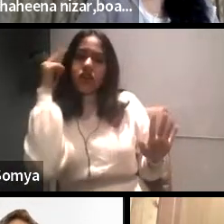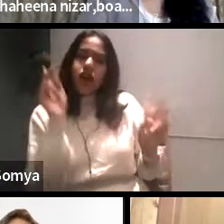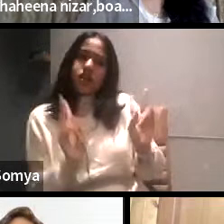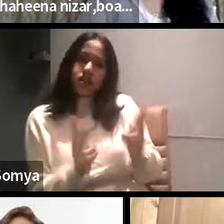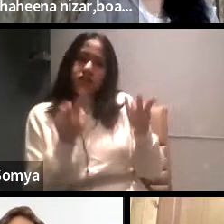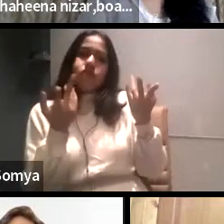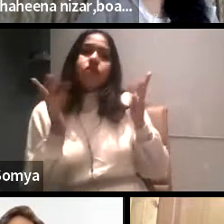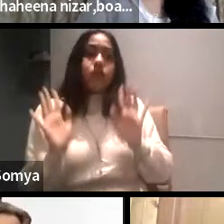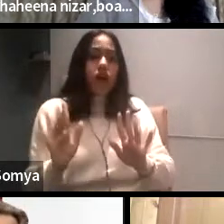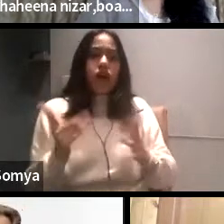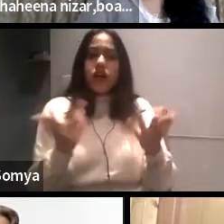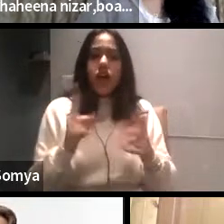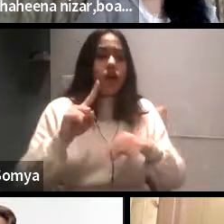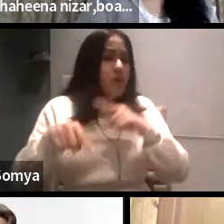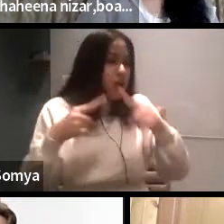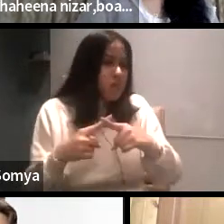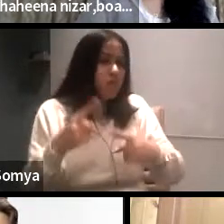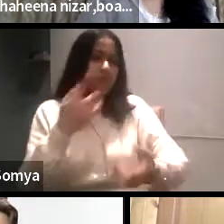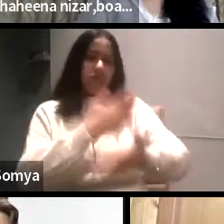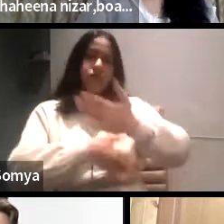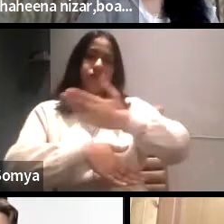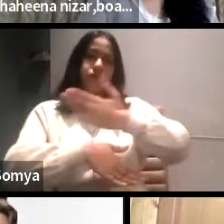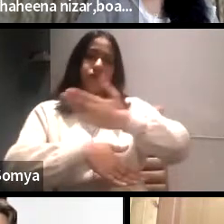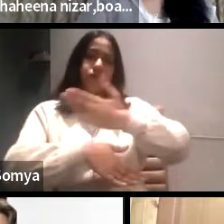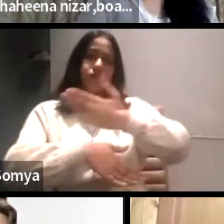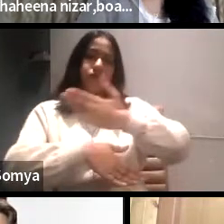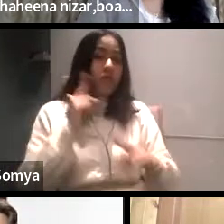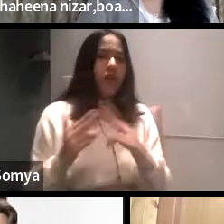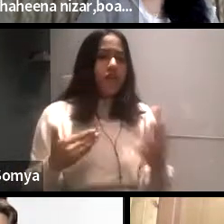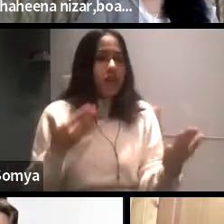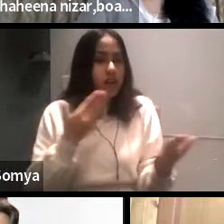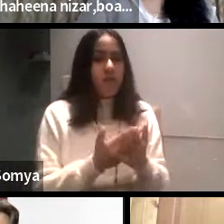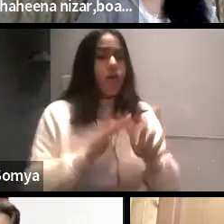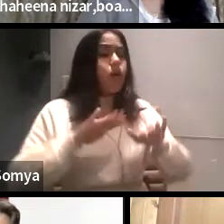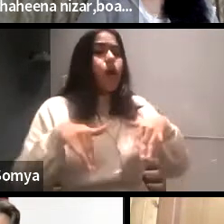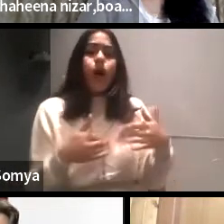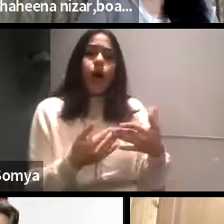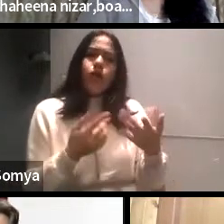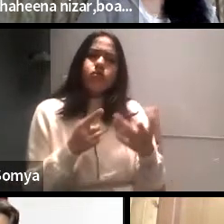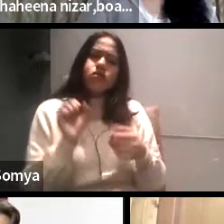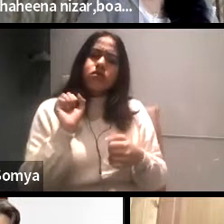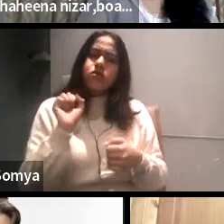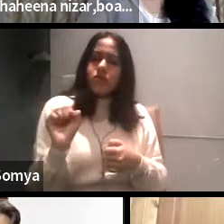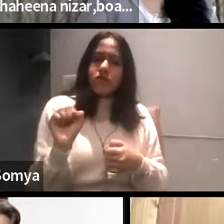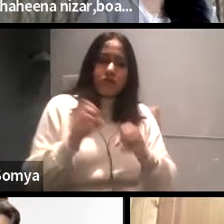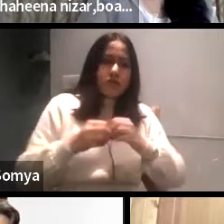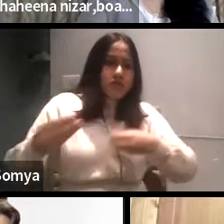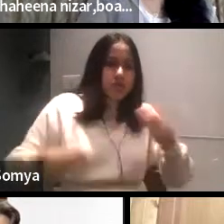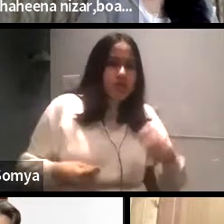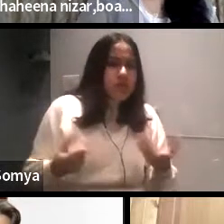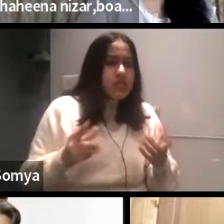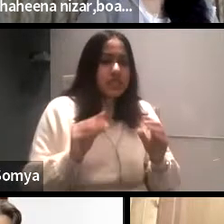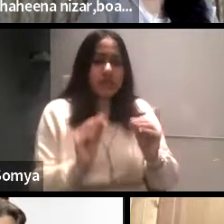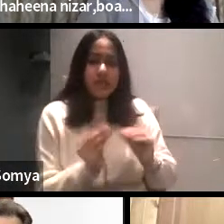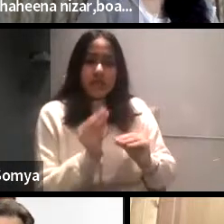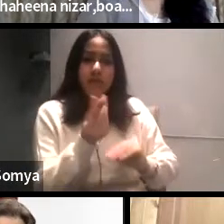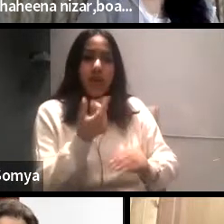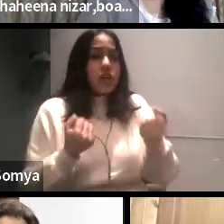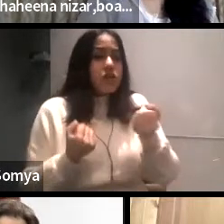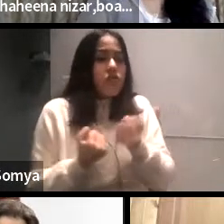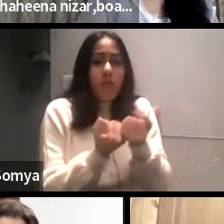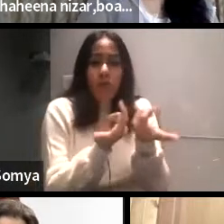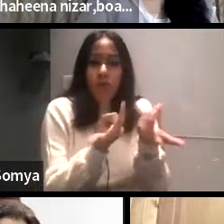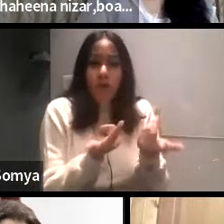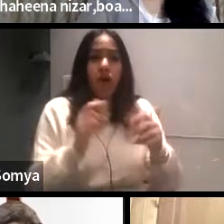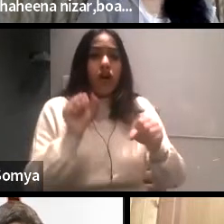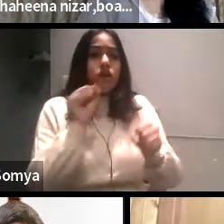differently about disability and about how they can recruit and support